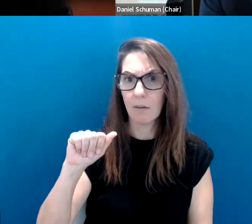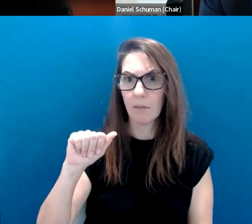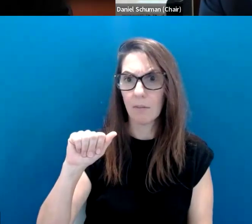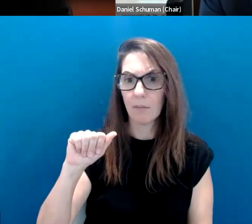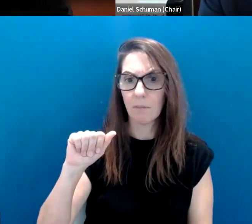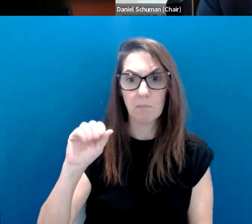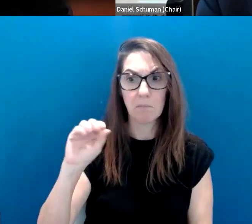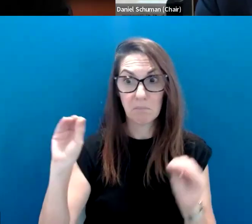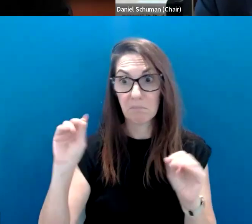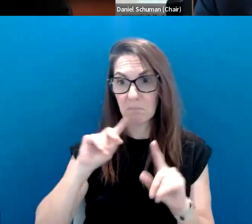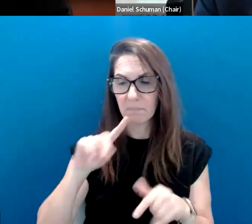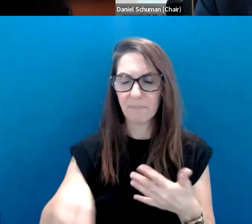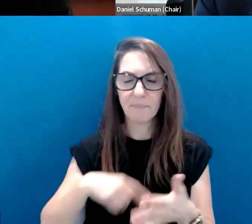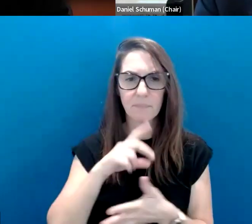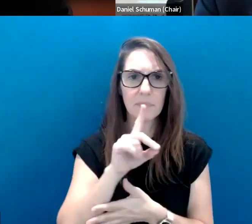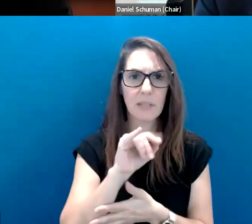Daniel,